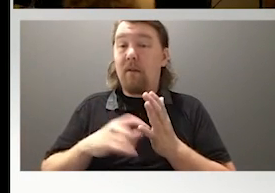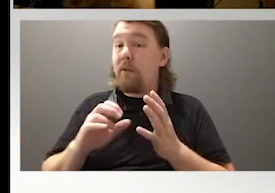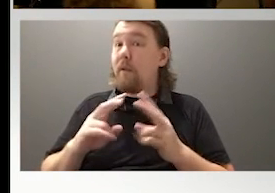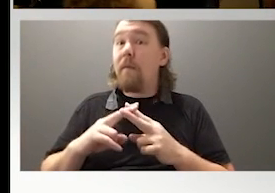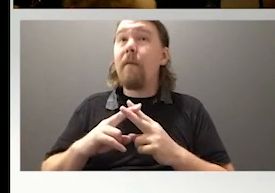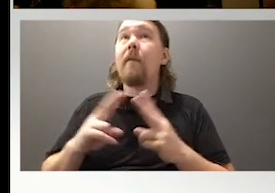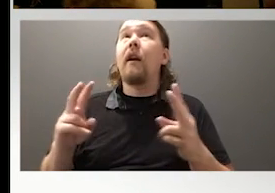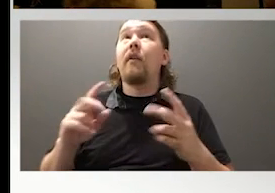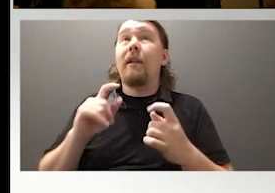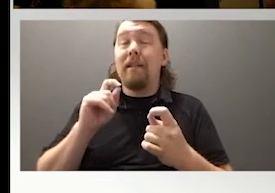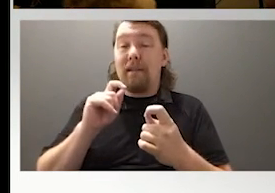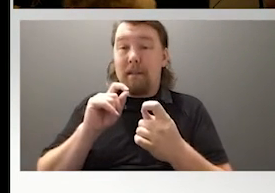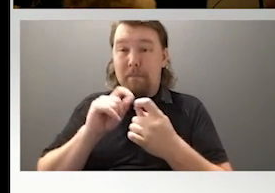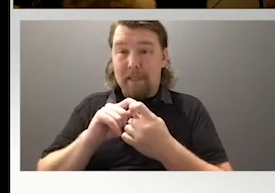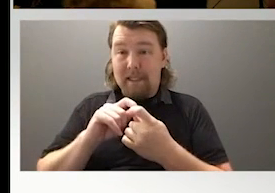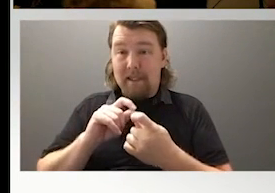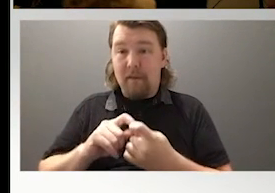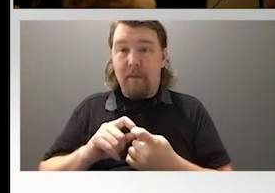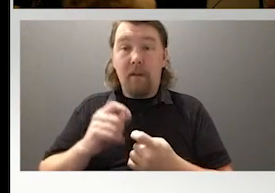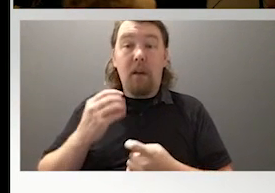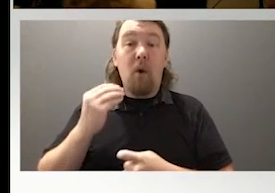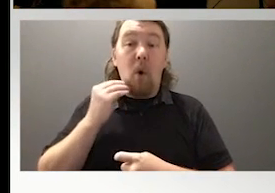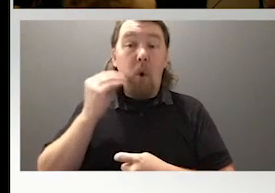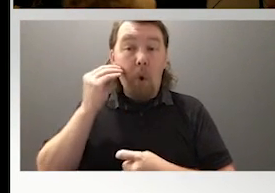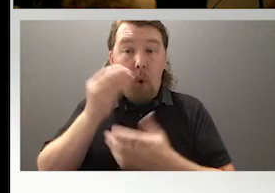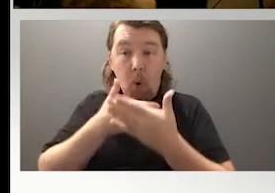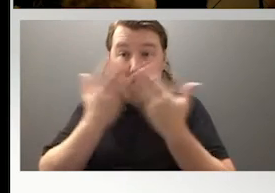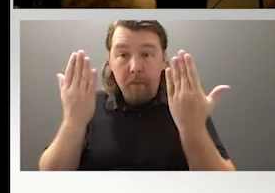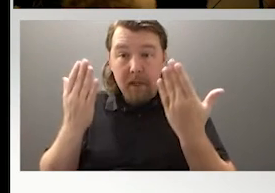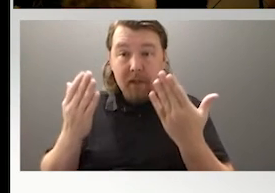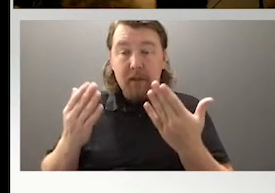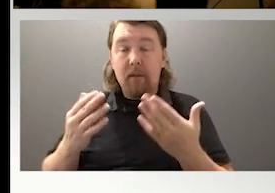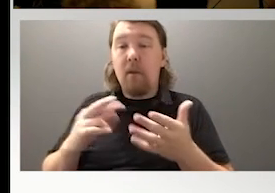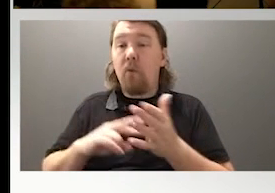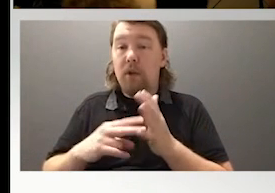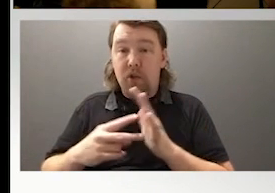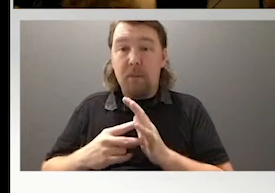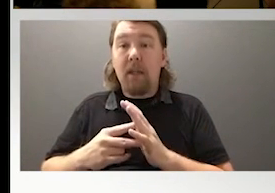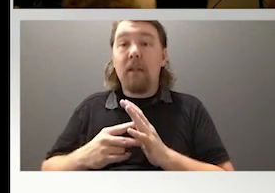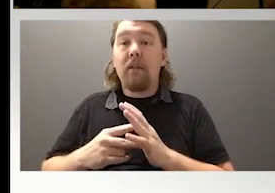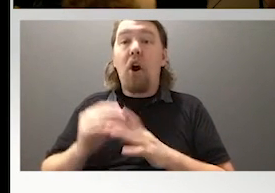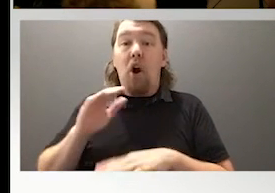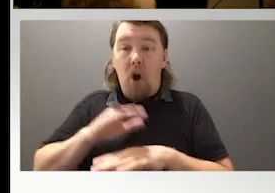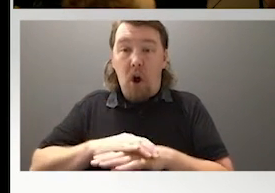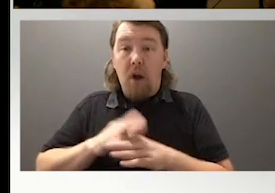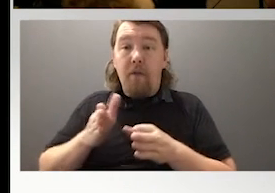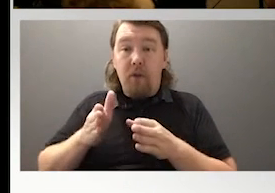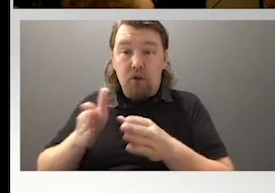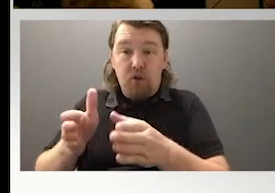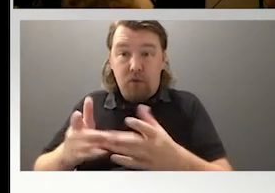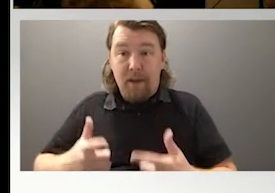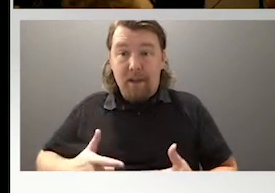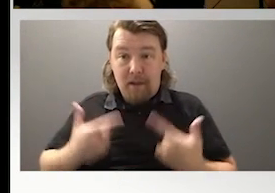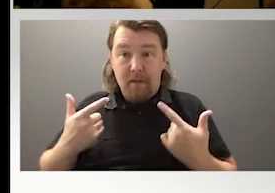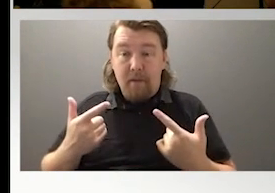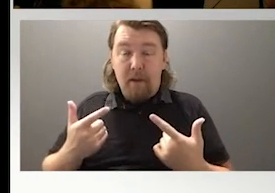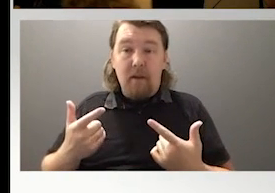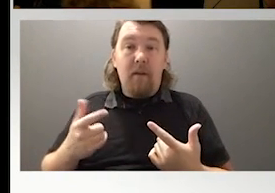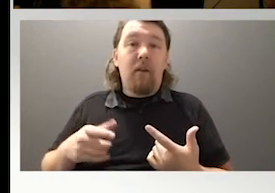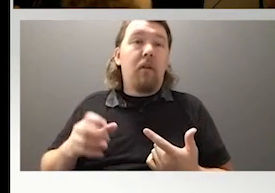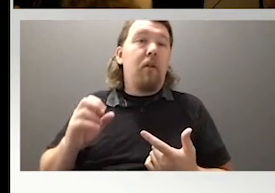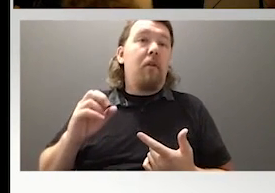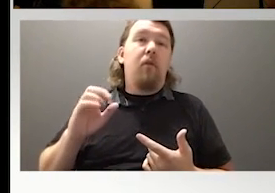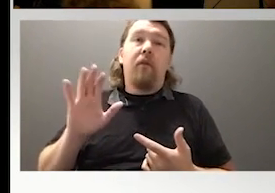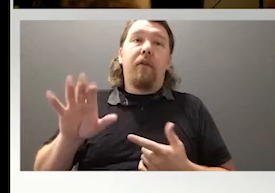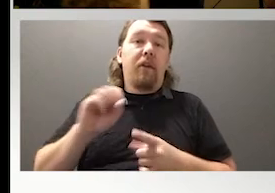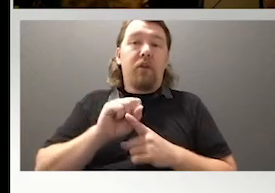specific. Is people who are homeless, and that literally means homeless on the street, or whose